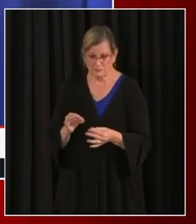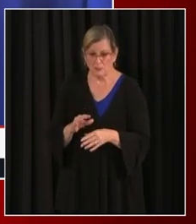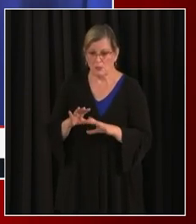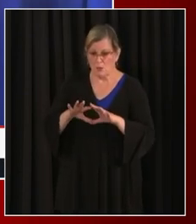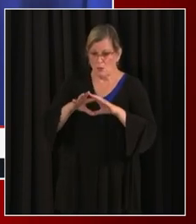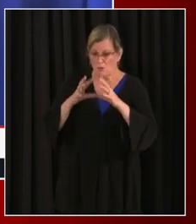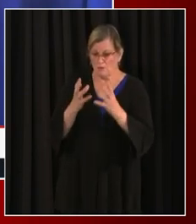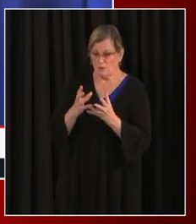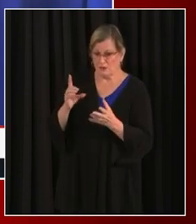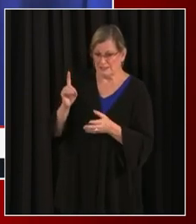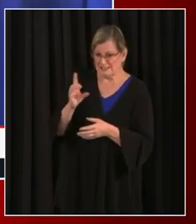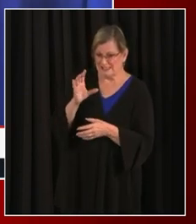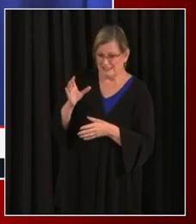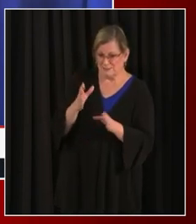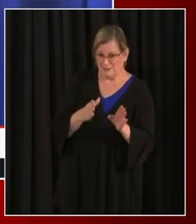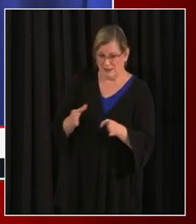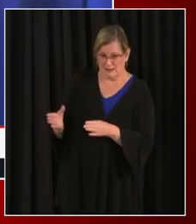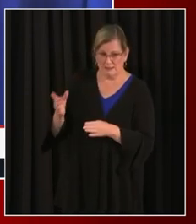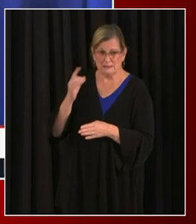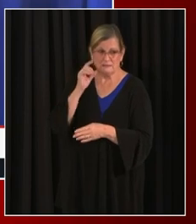for the future.